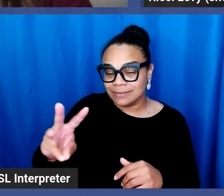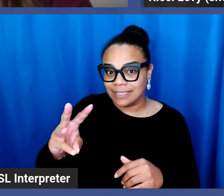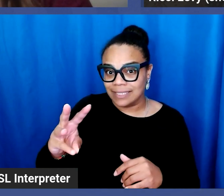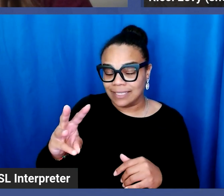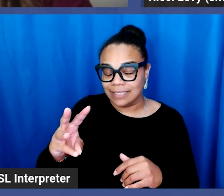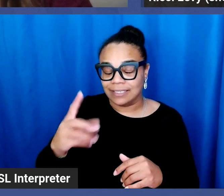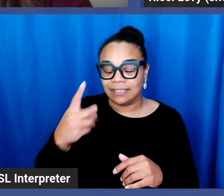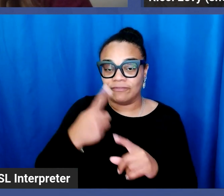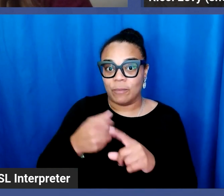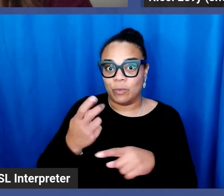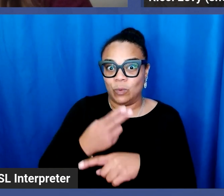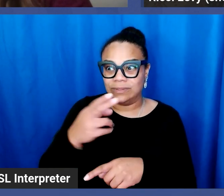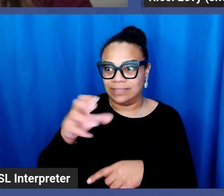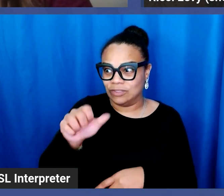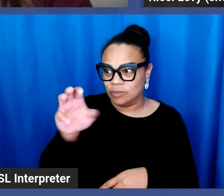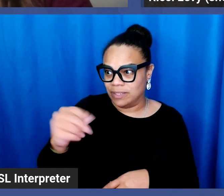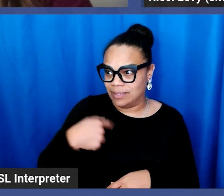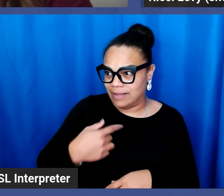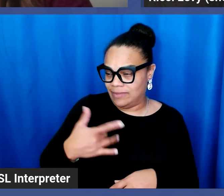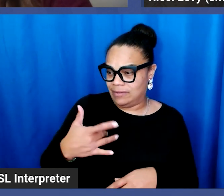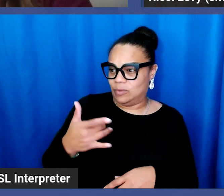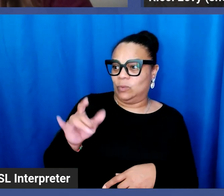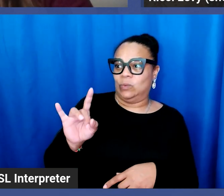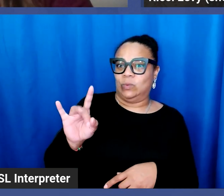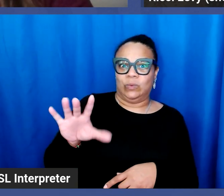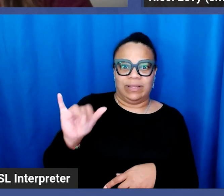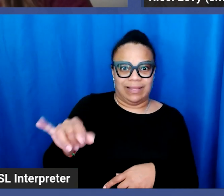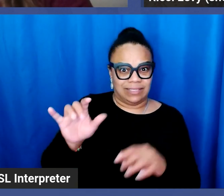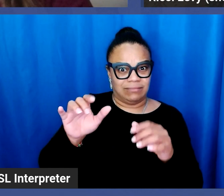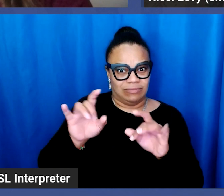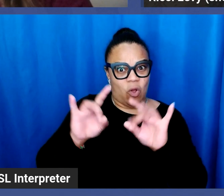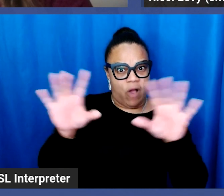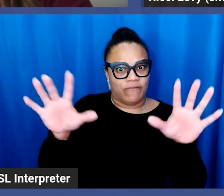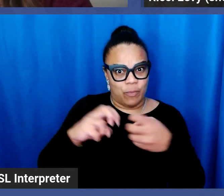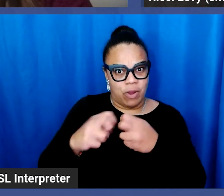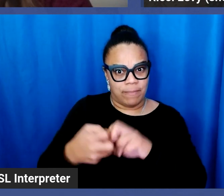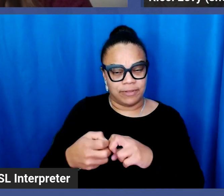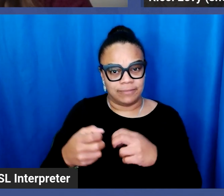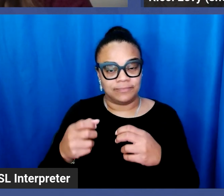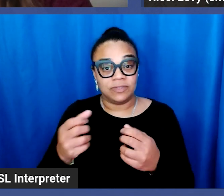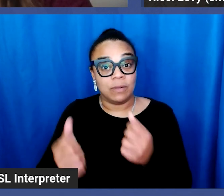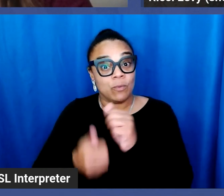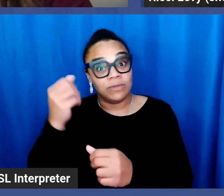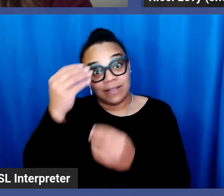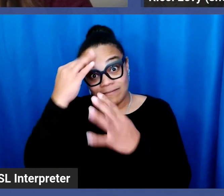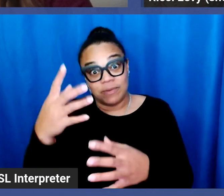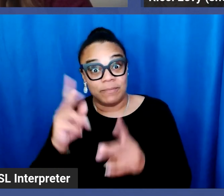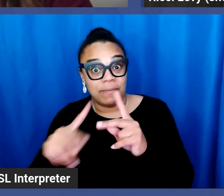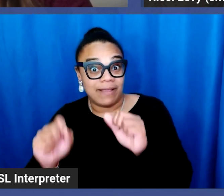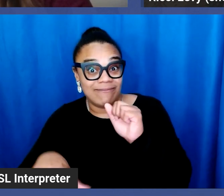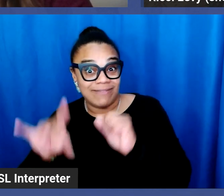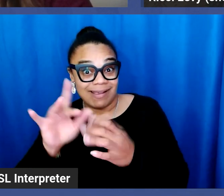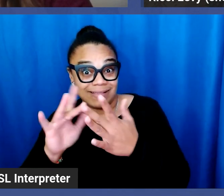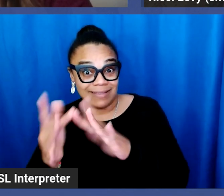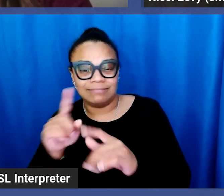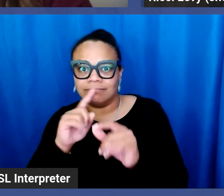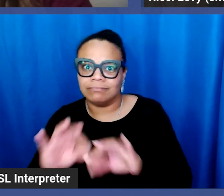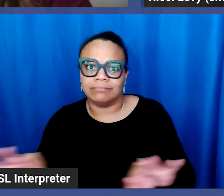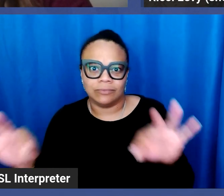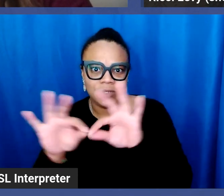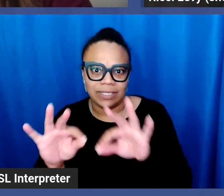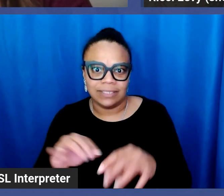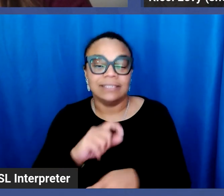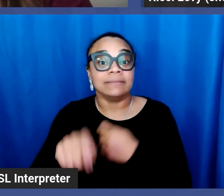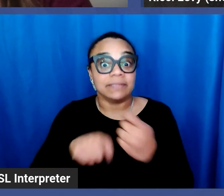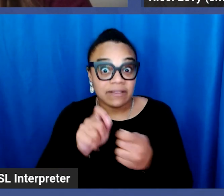information that people can find online related to these issues is so crucial, particularly if you live in a state with an abortion